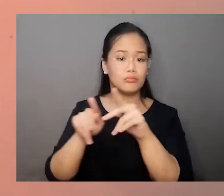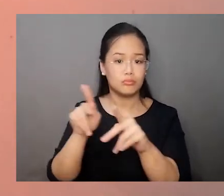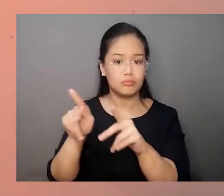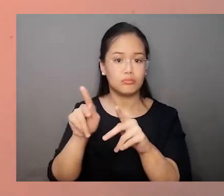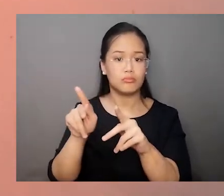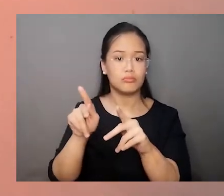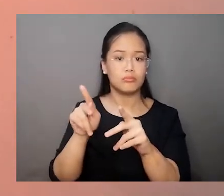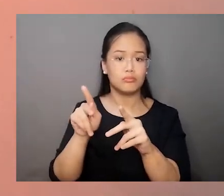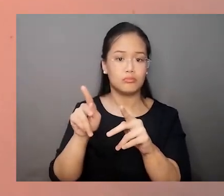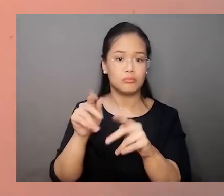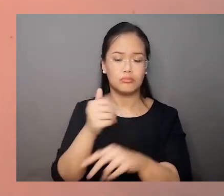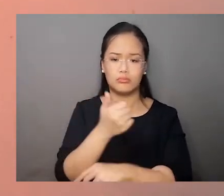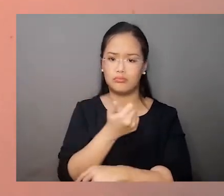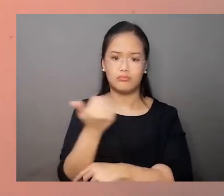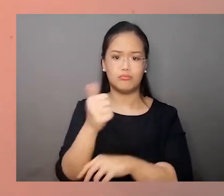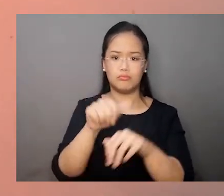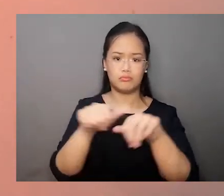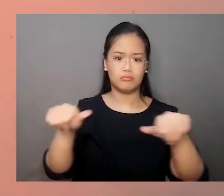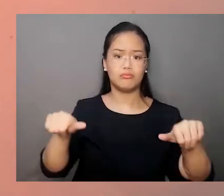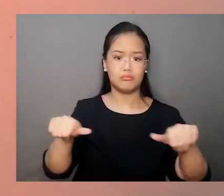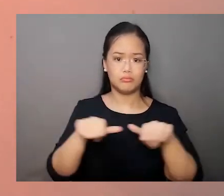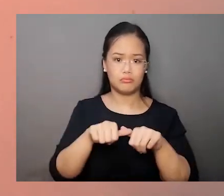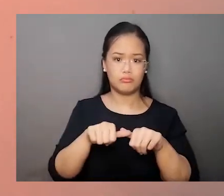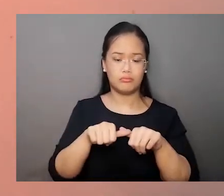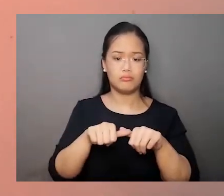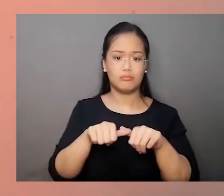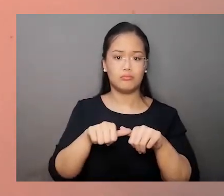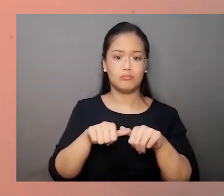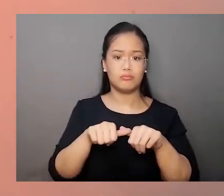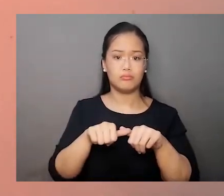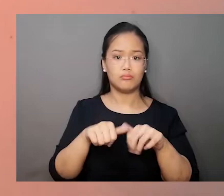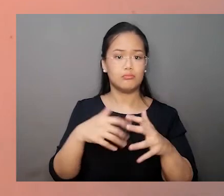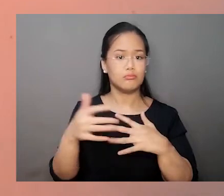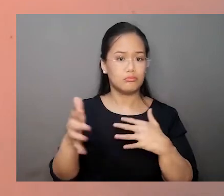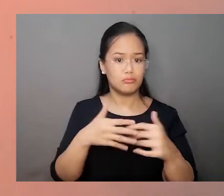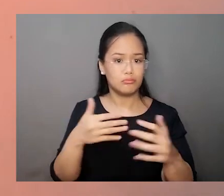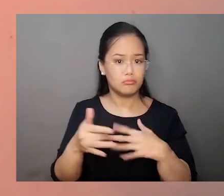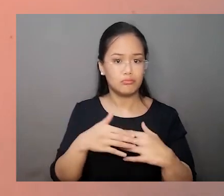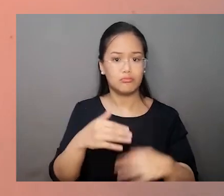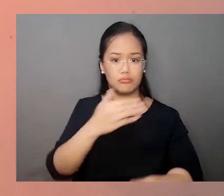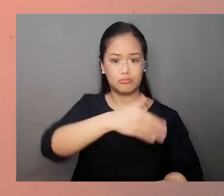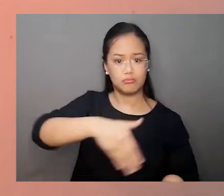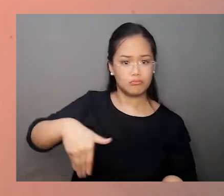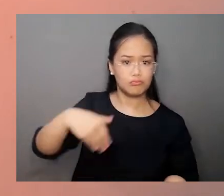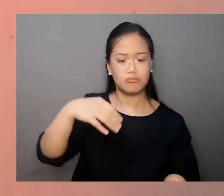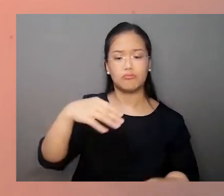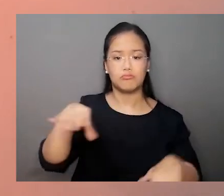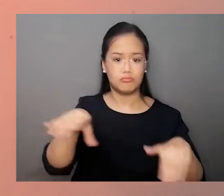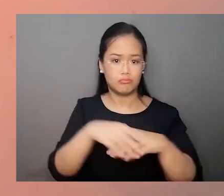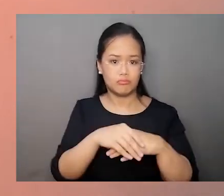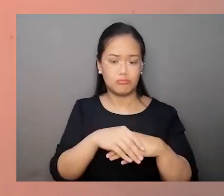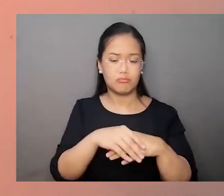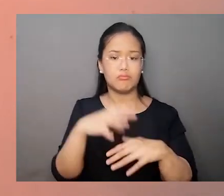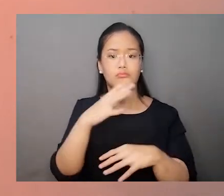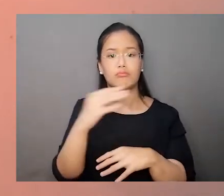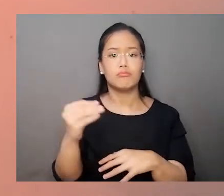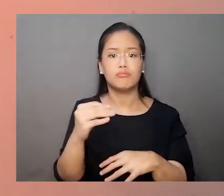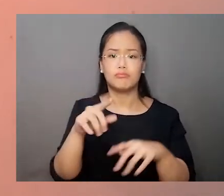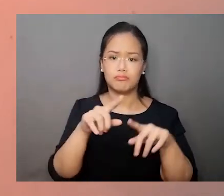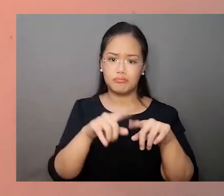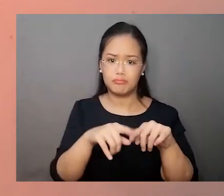other field, irrespective of their marital status, and on the basis of equality between women and